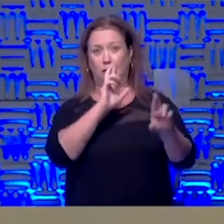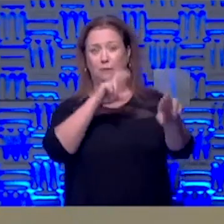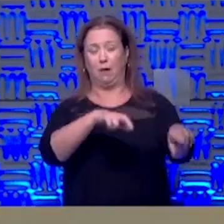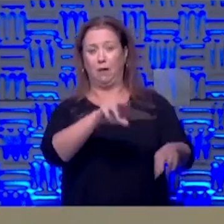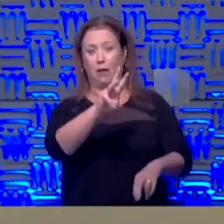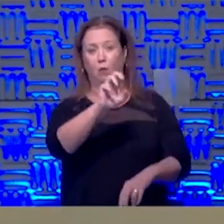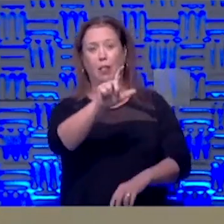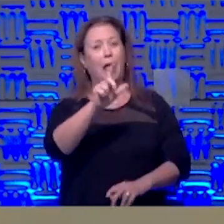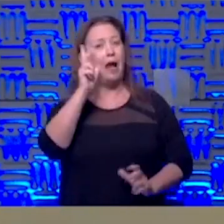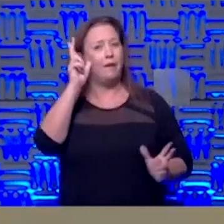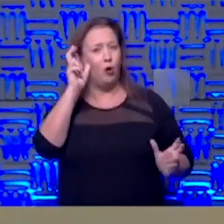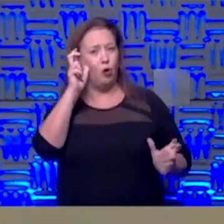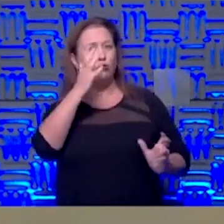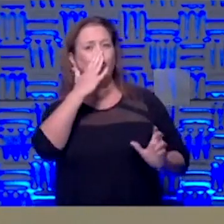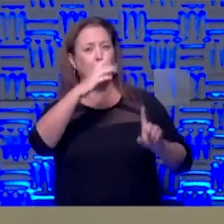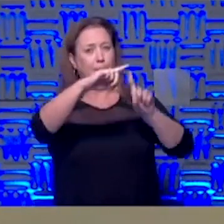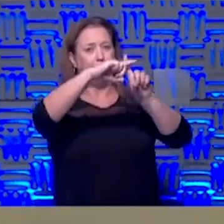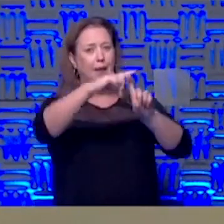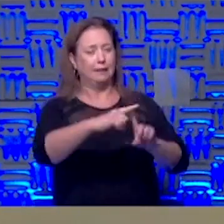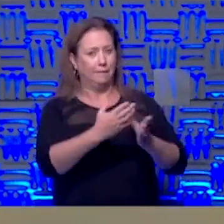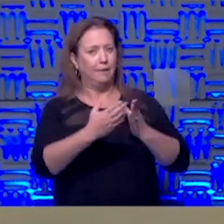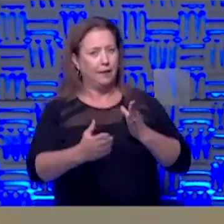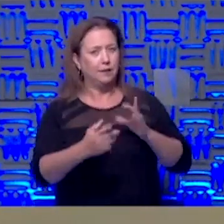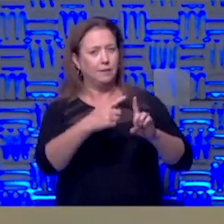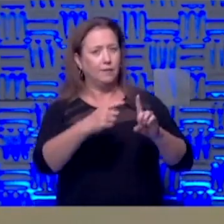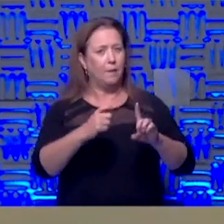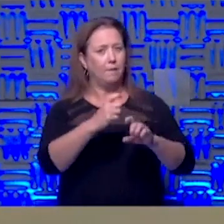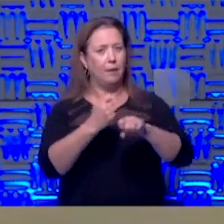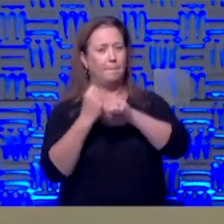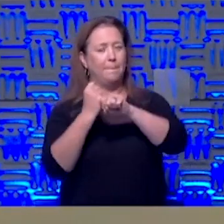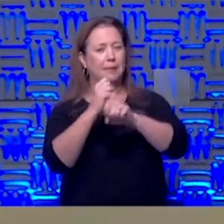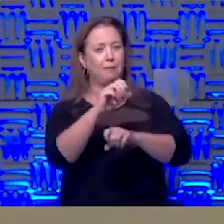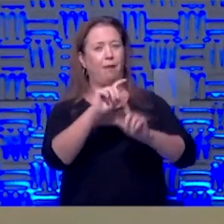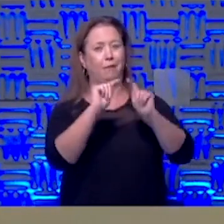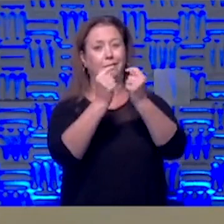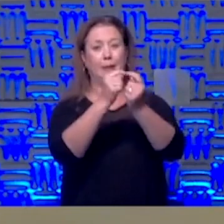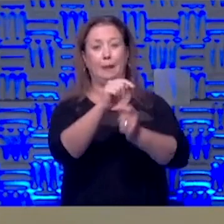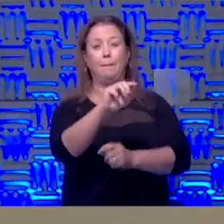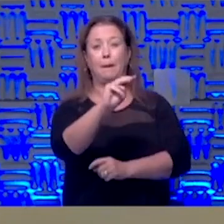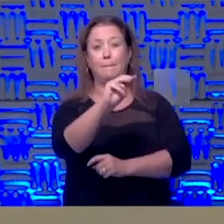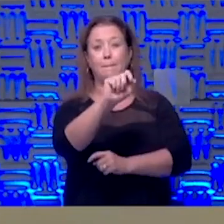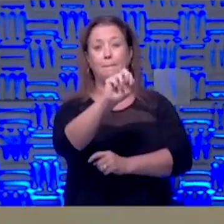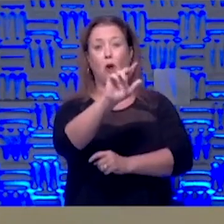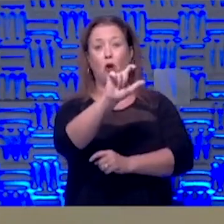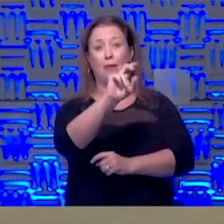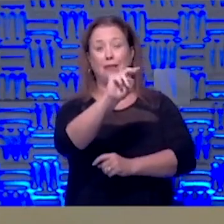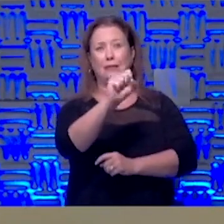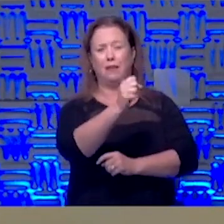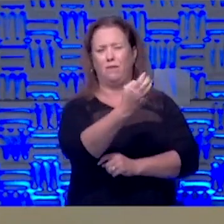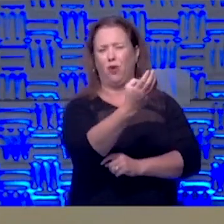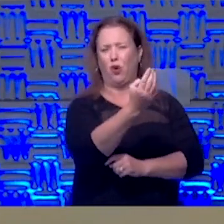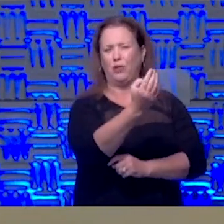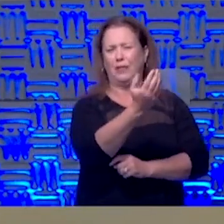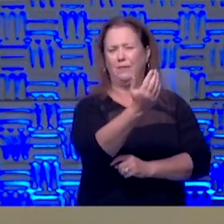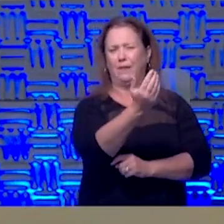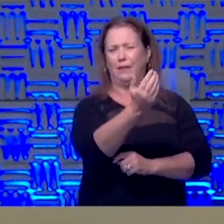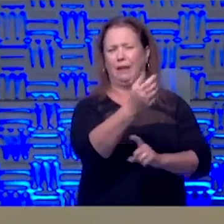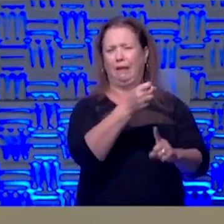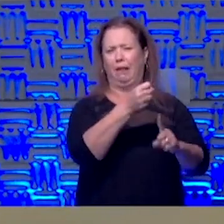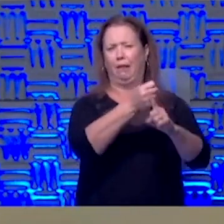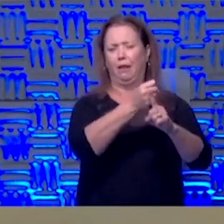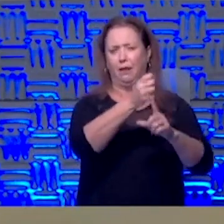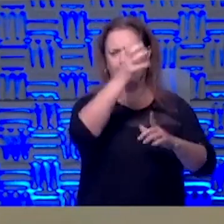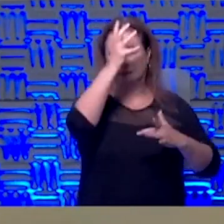nothing but good things thus far about what they're doing. And again, 14 guys, maybe 15 guys out. That means they